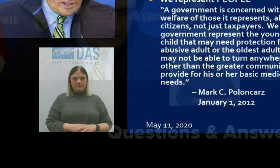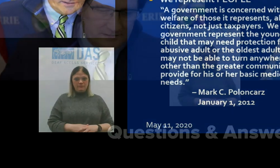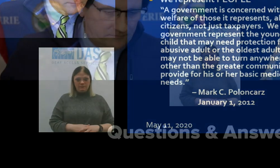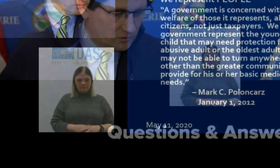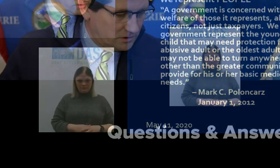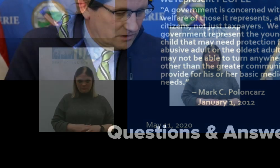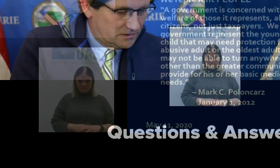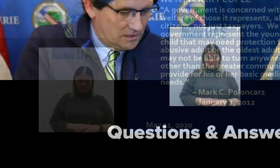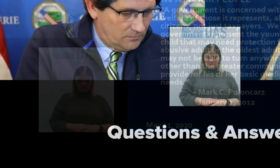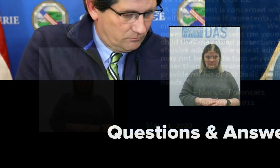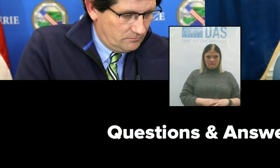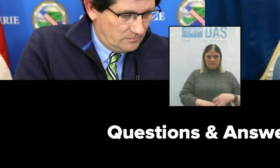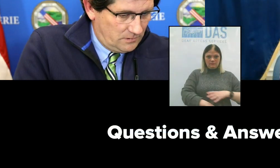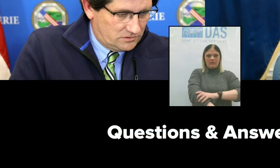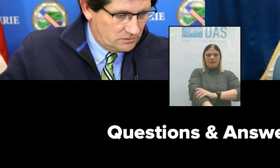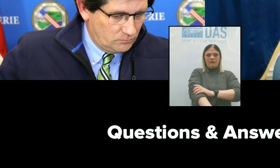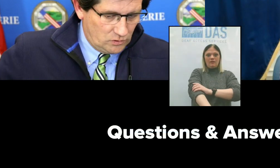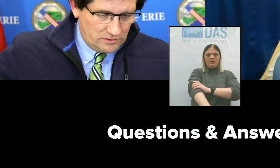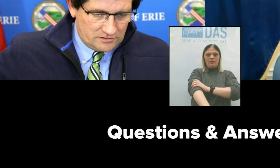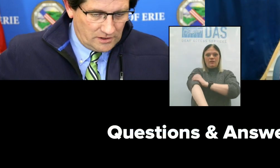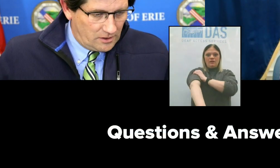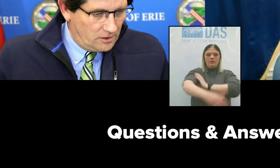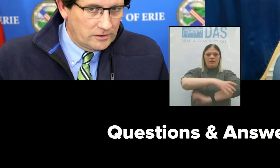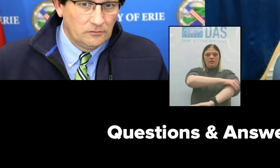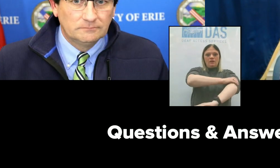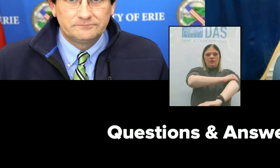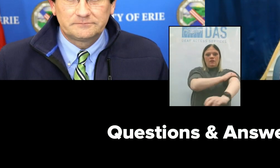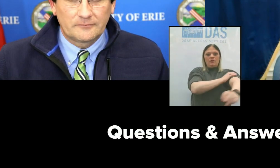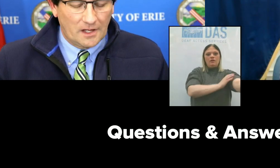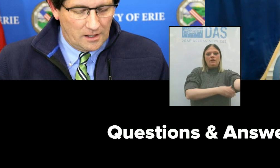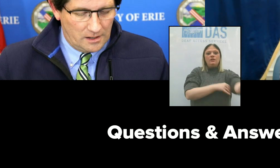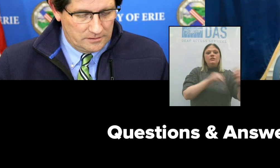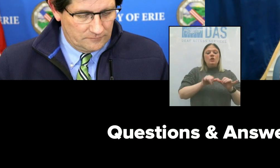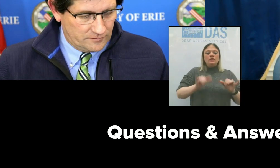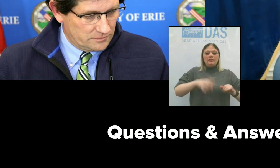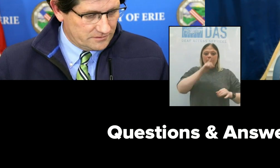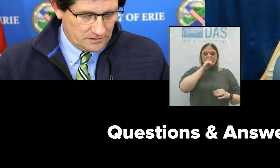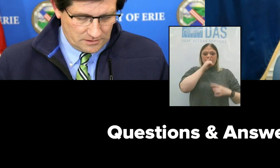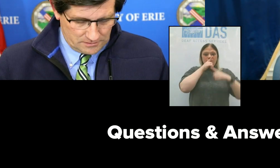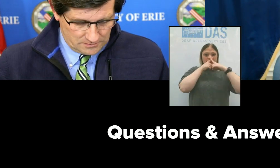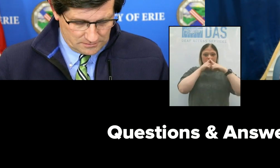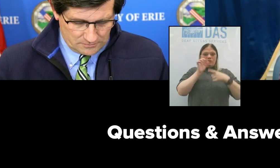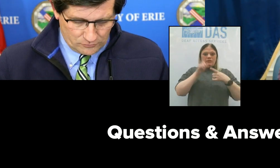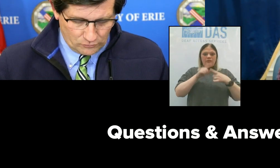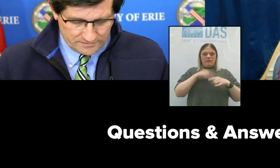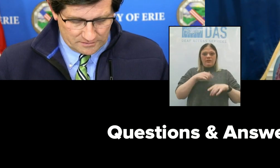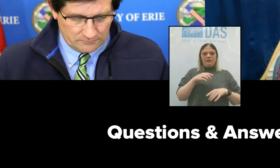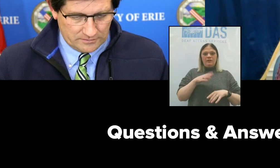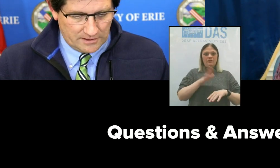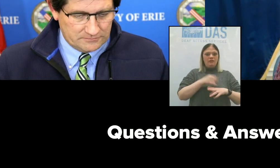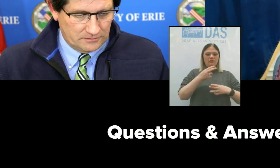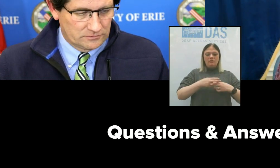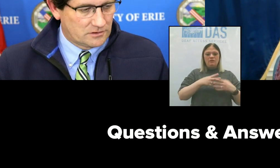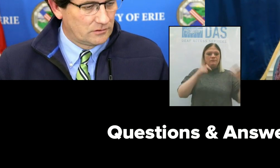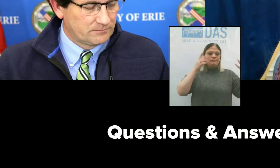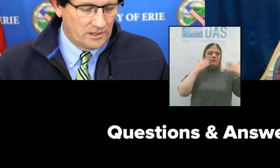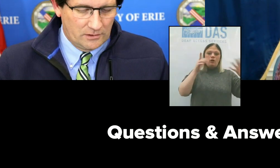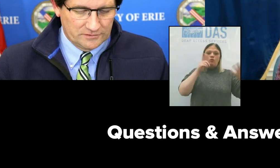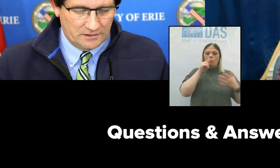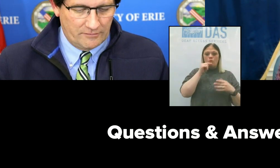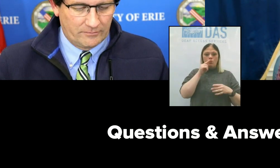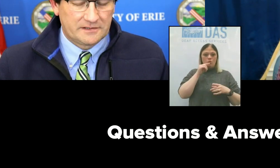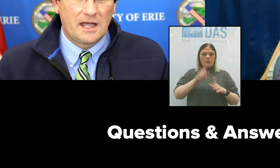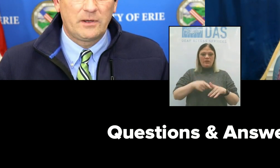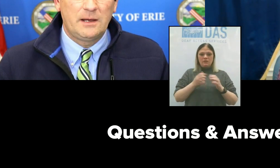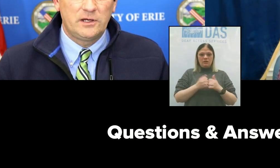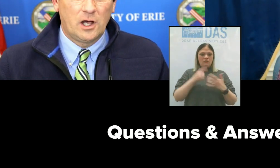All right, if you could just make sure you're muted until I call you. The first, I don't know who we started with last week. We'll just go, it's Monday, we'll